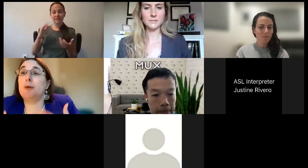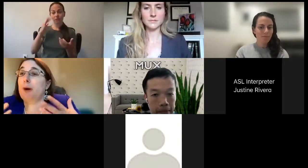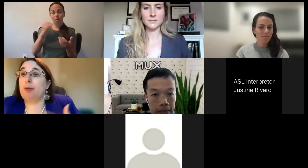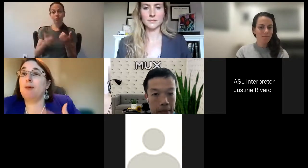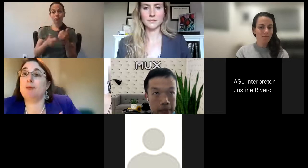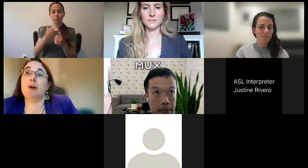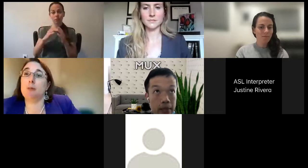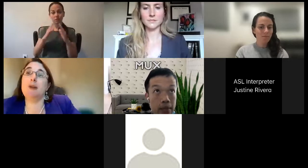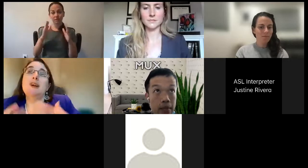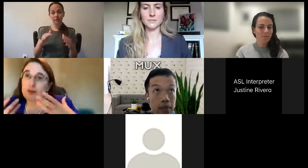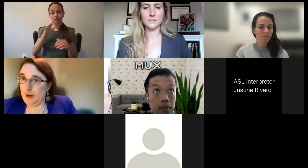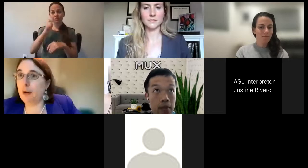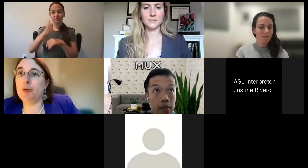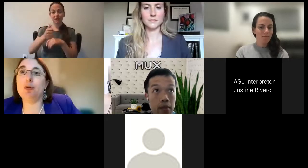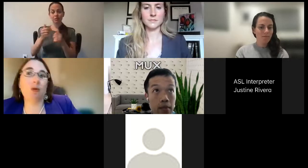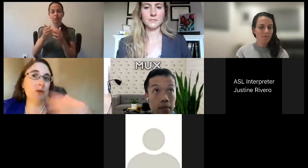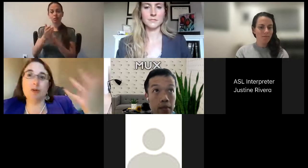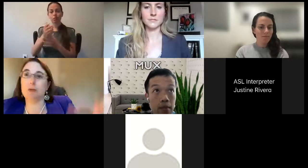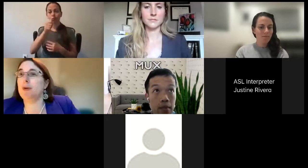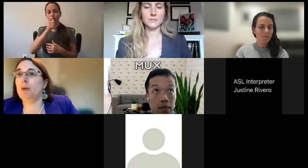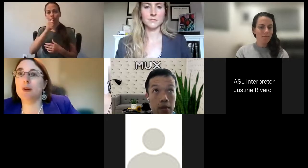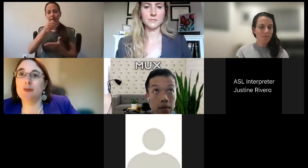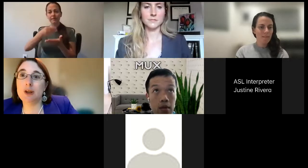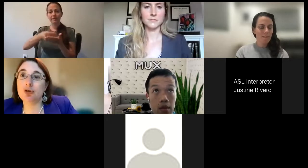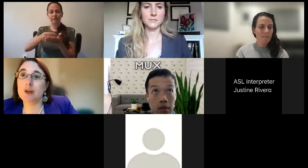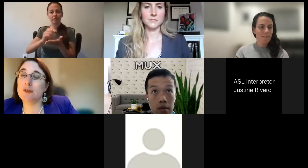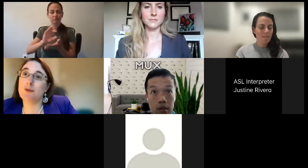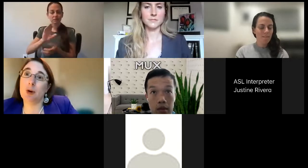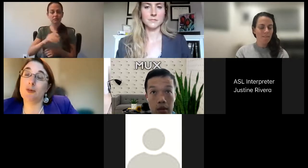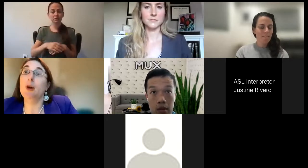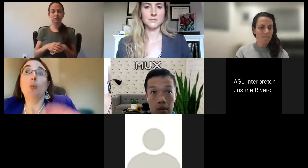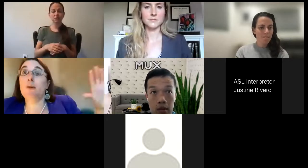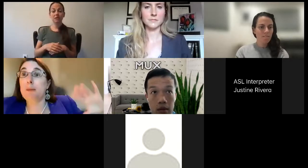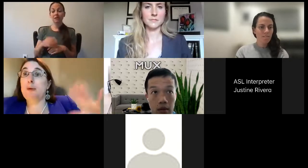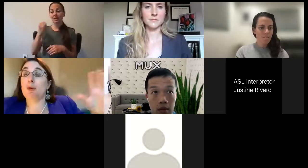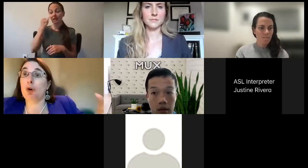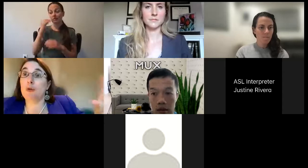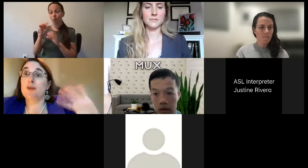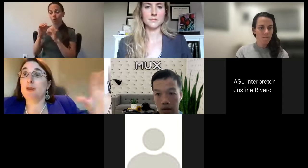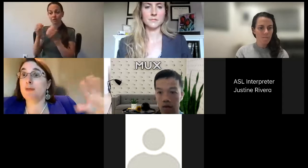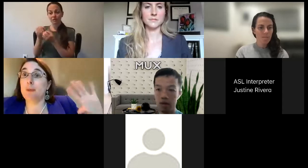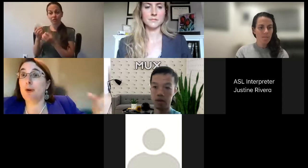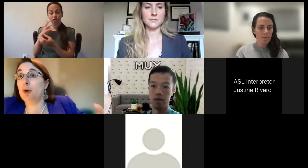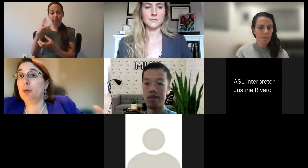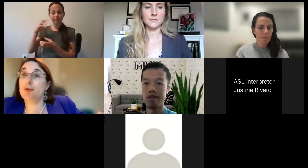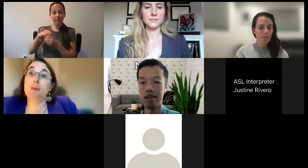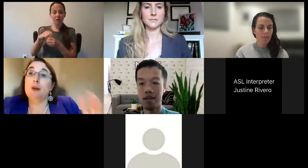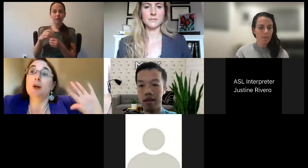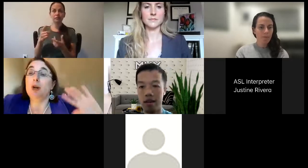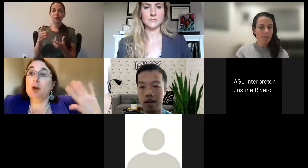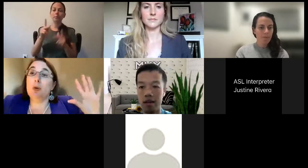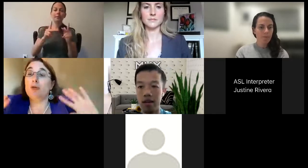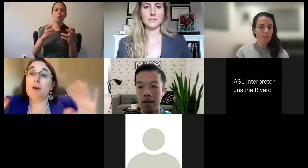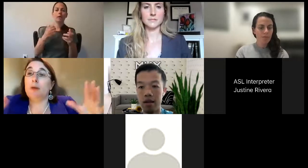is built by private funds, developers. So once a disability organization gets involved, we want to build all these single family homes to